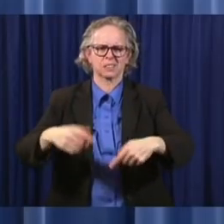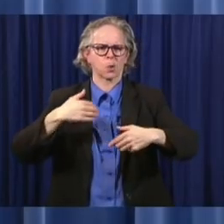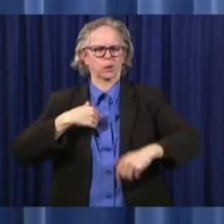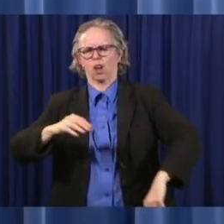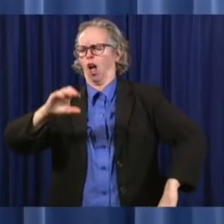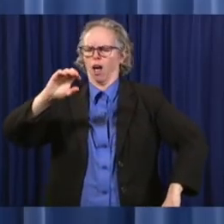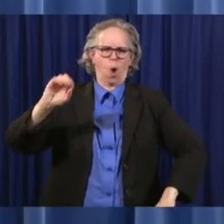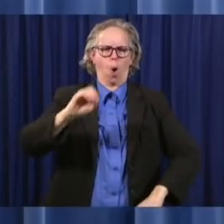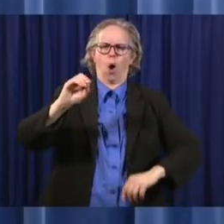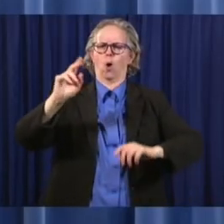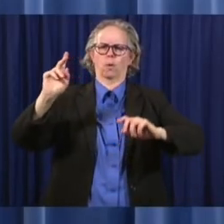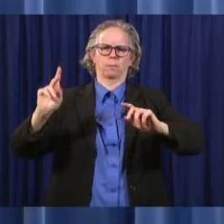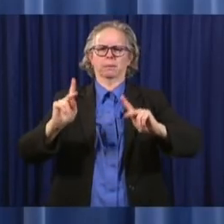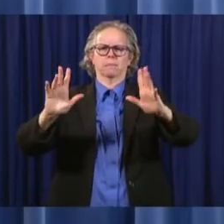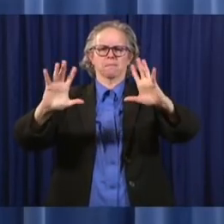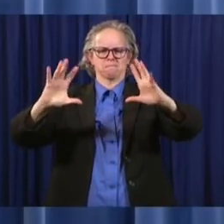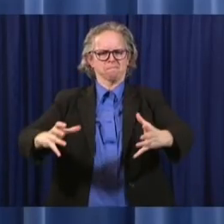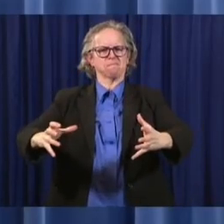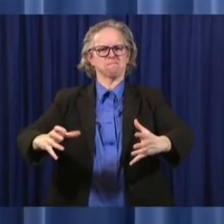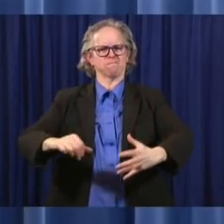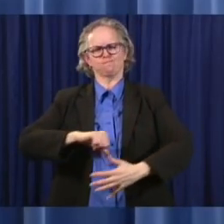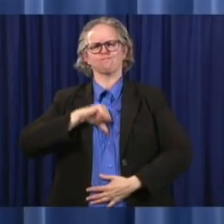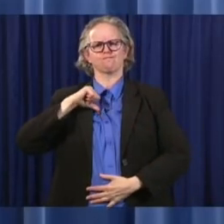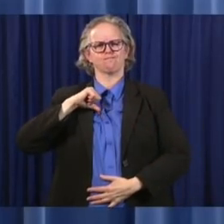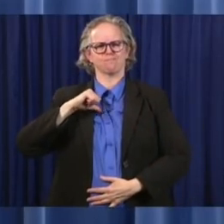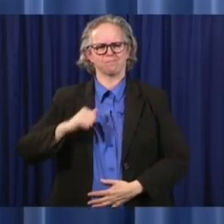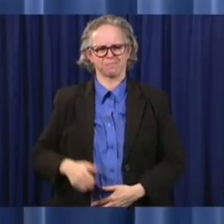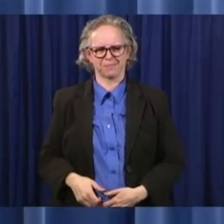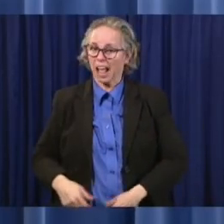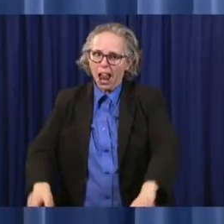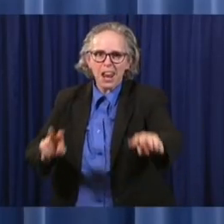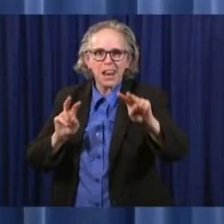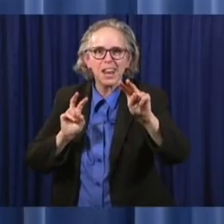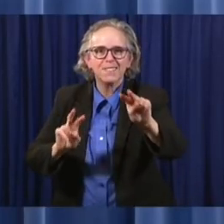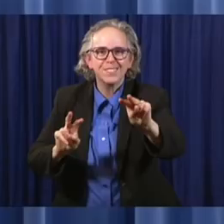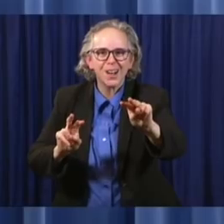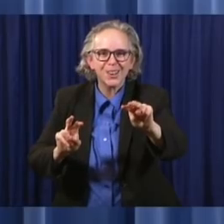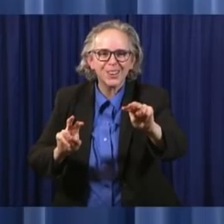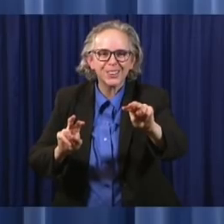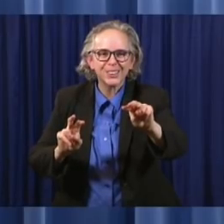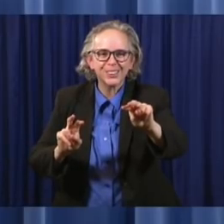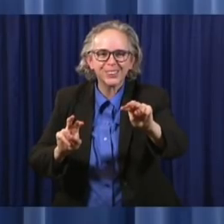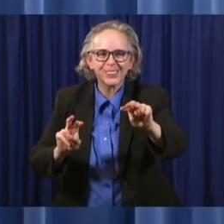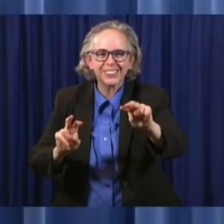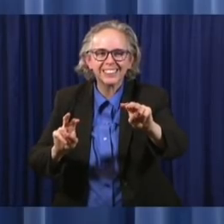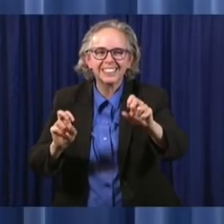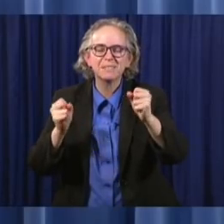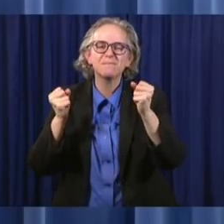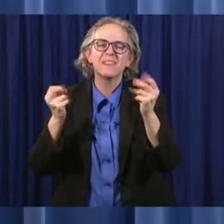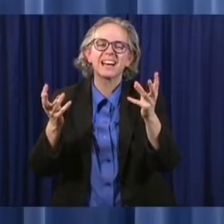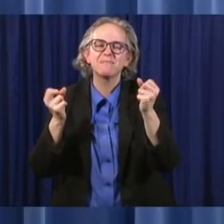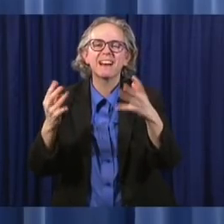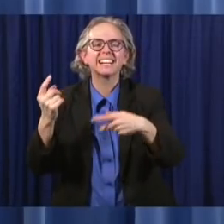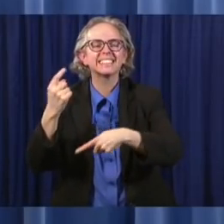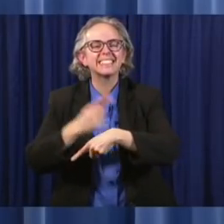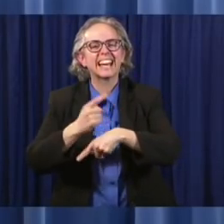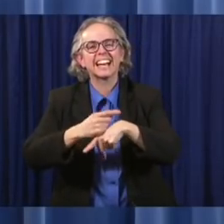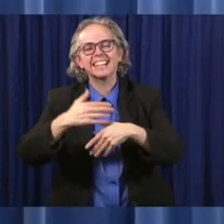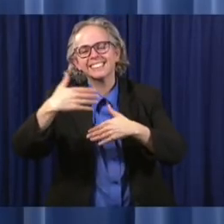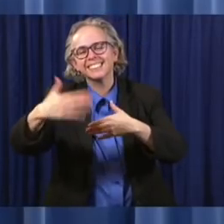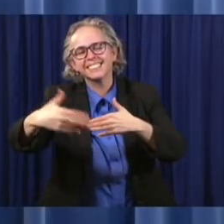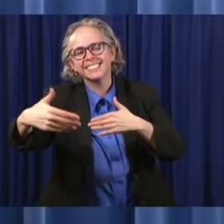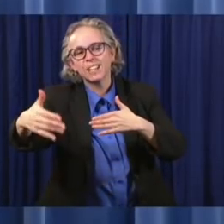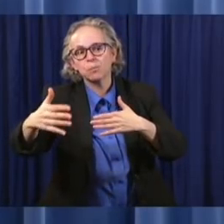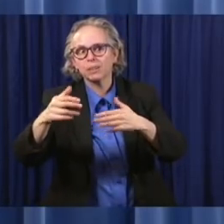through this. I look forward to many days in the future as we continue to open up